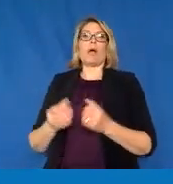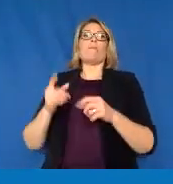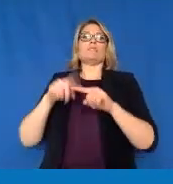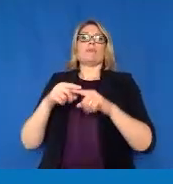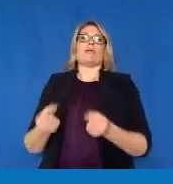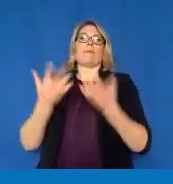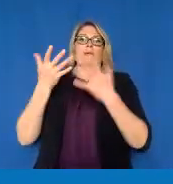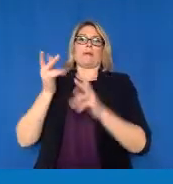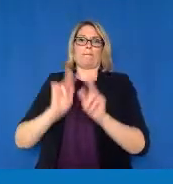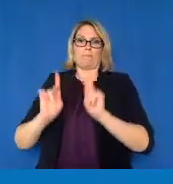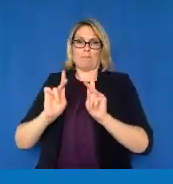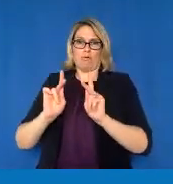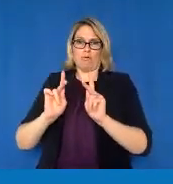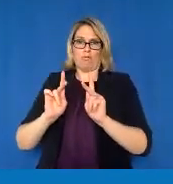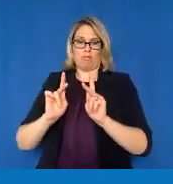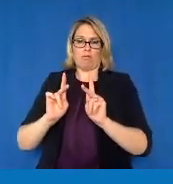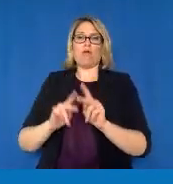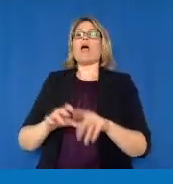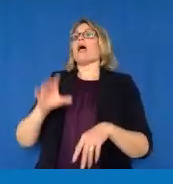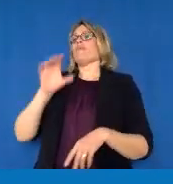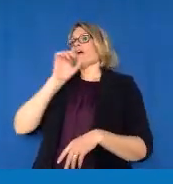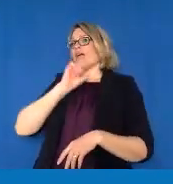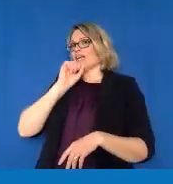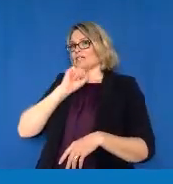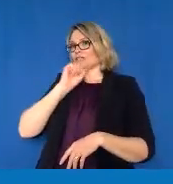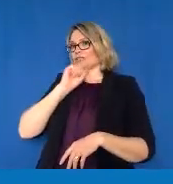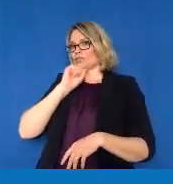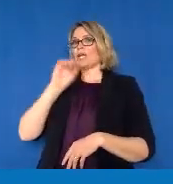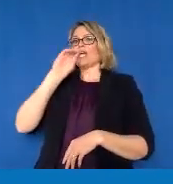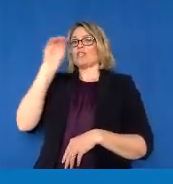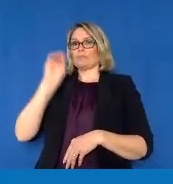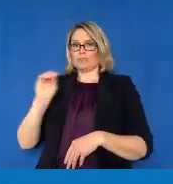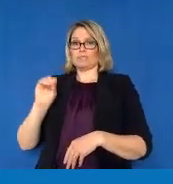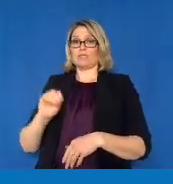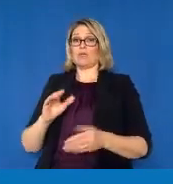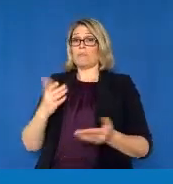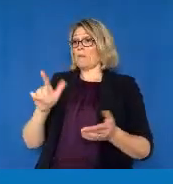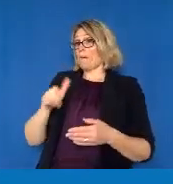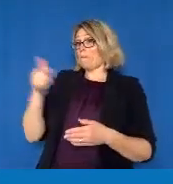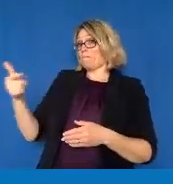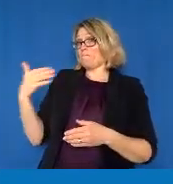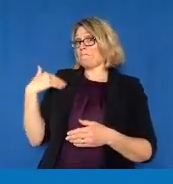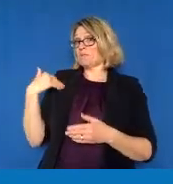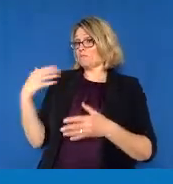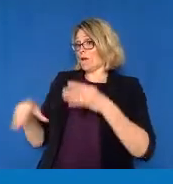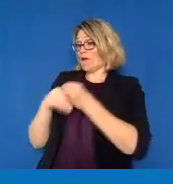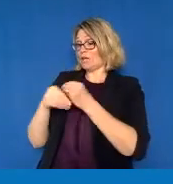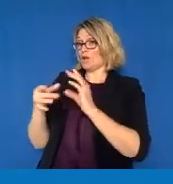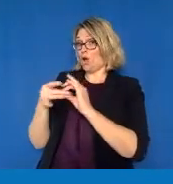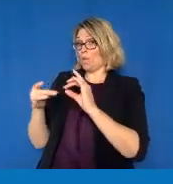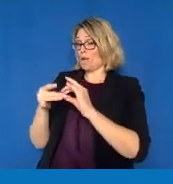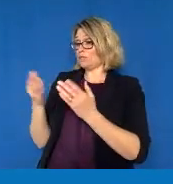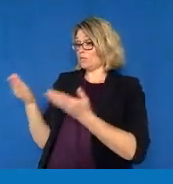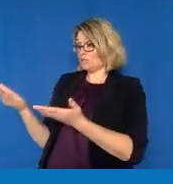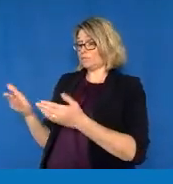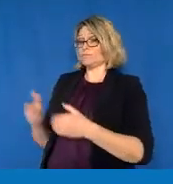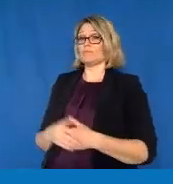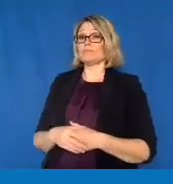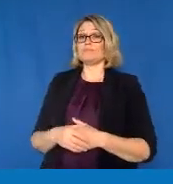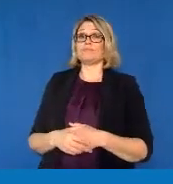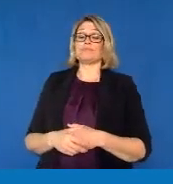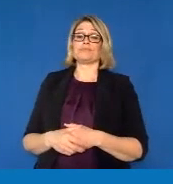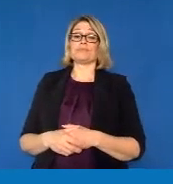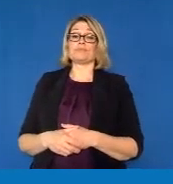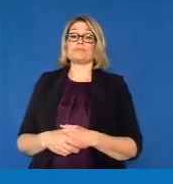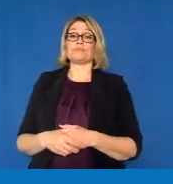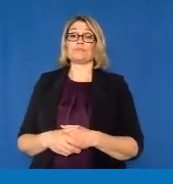following the age and percentage of people living there. Minister Shepherd would like to say something. So I just would like to add